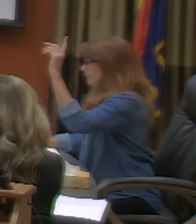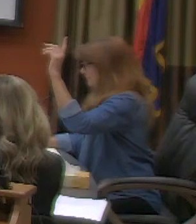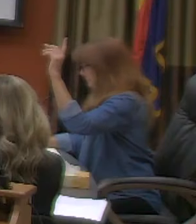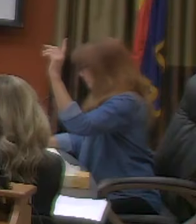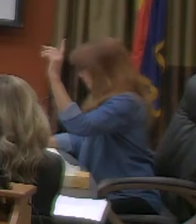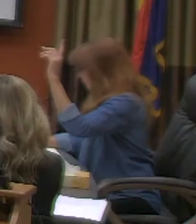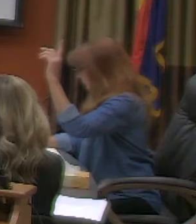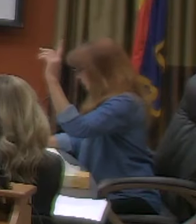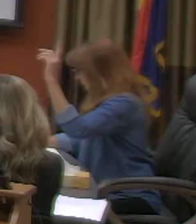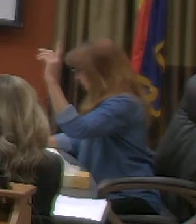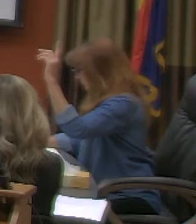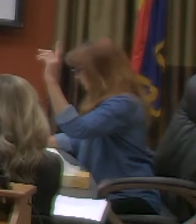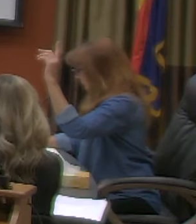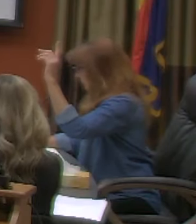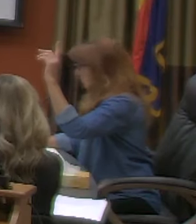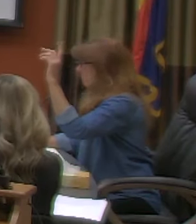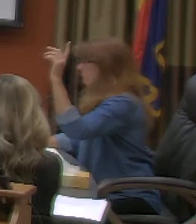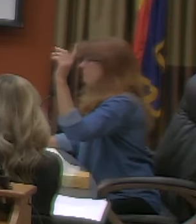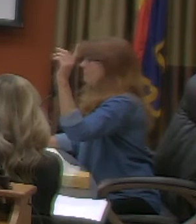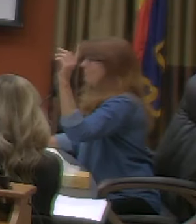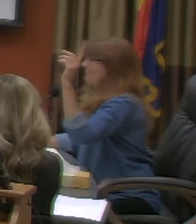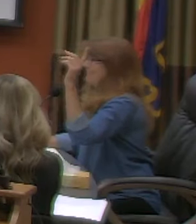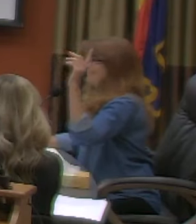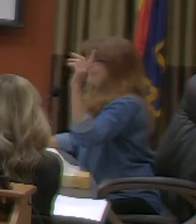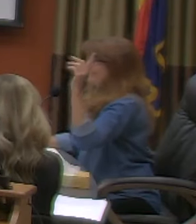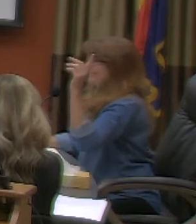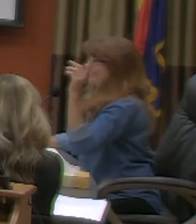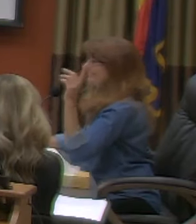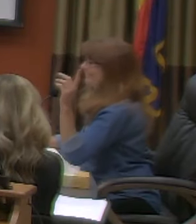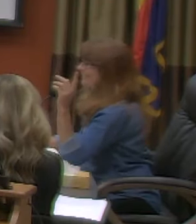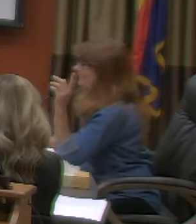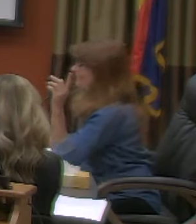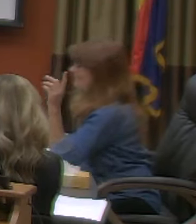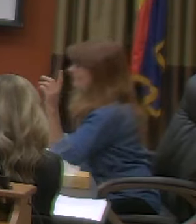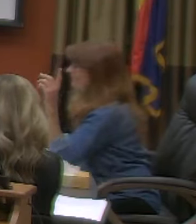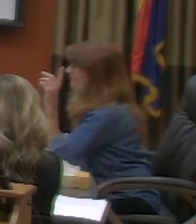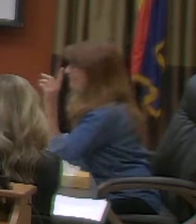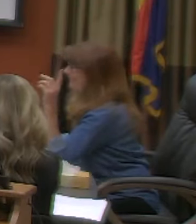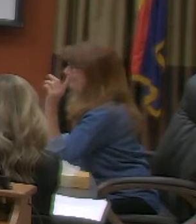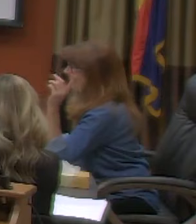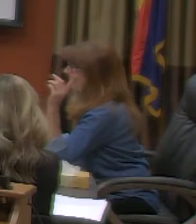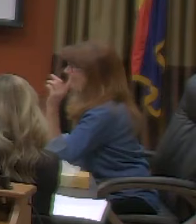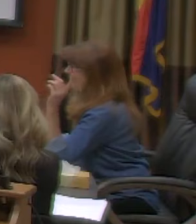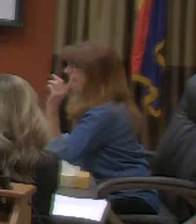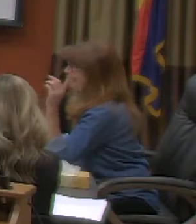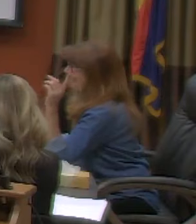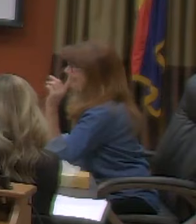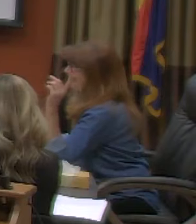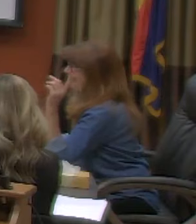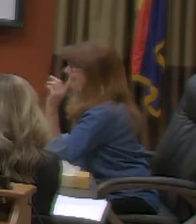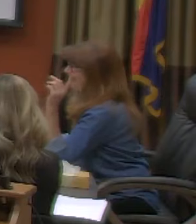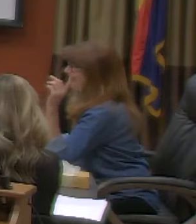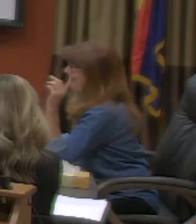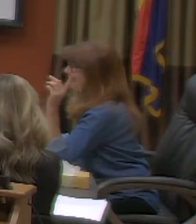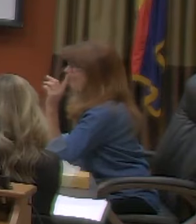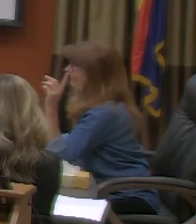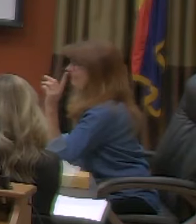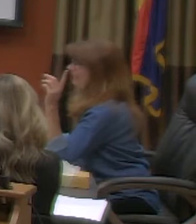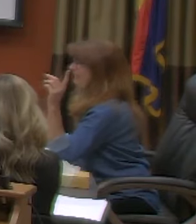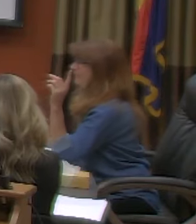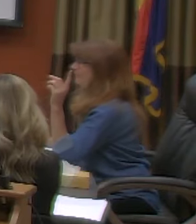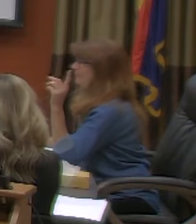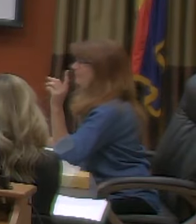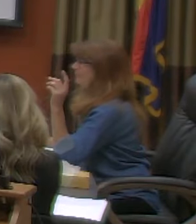of put our money where our mouth is, and not just talk about regional cooperation, but actually be cooperative regionally.